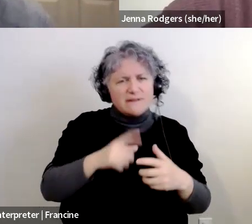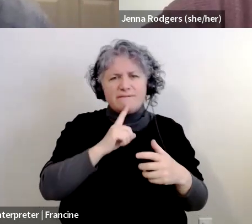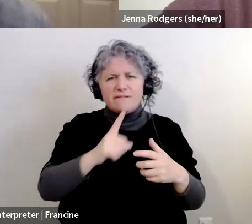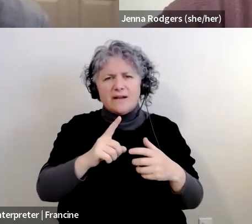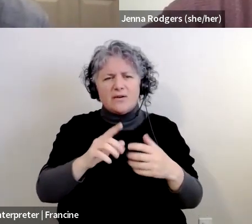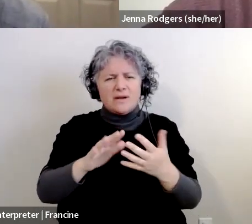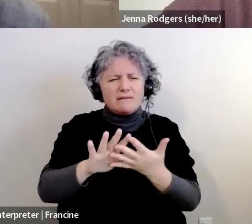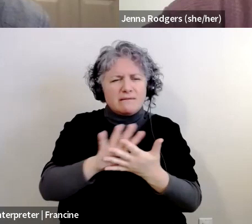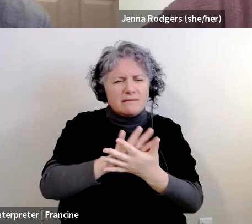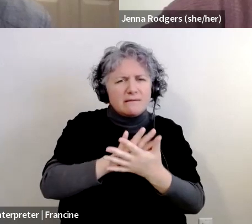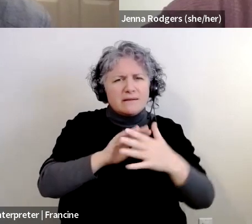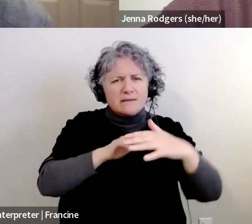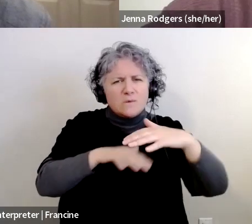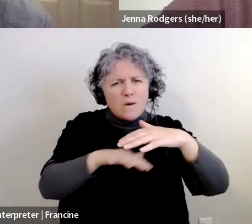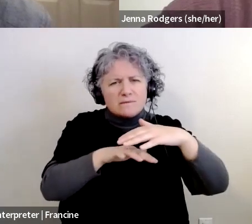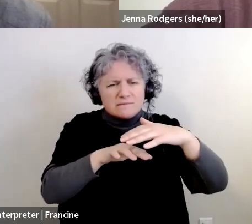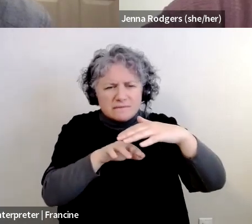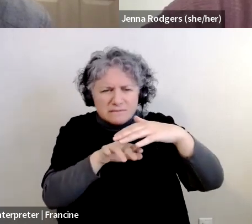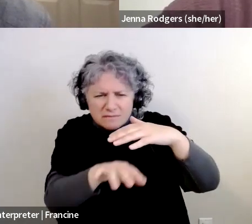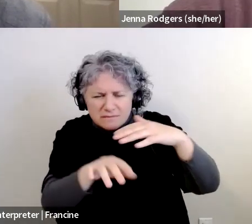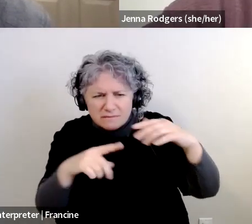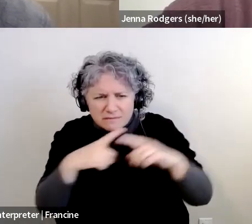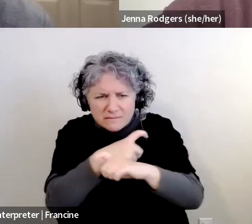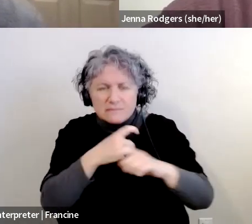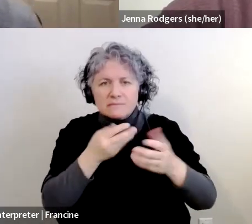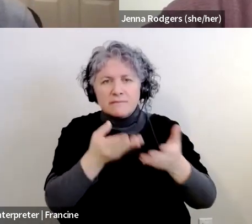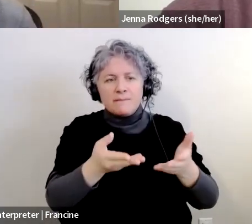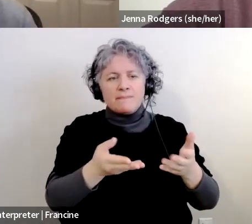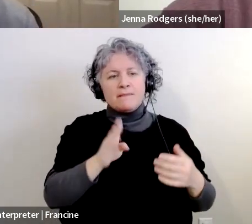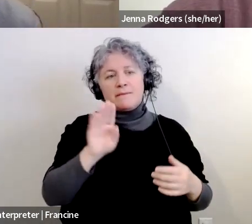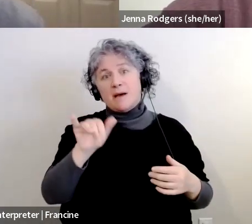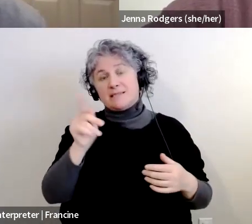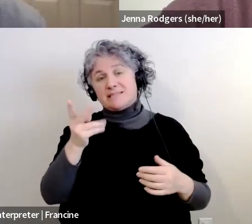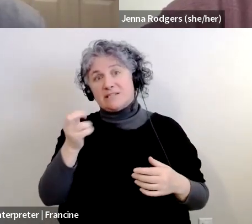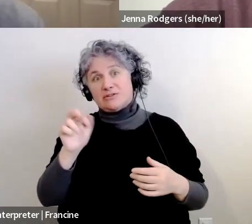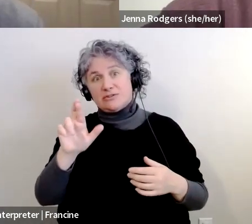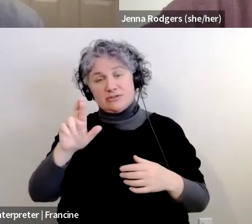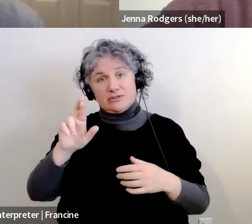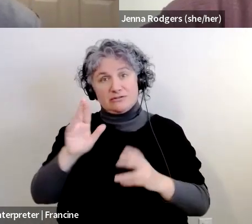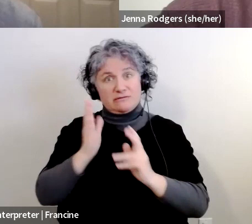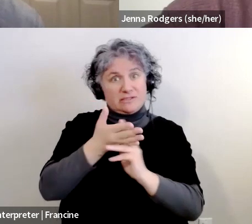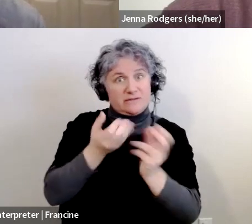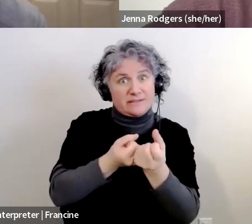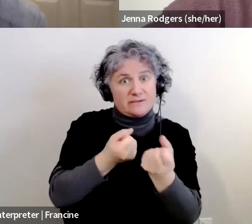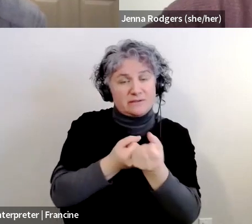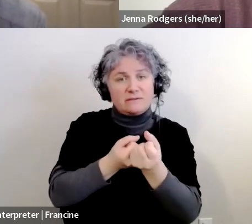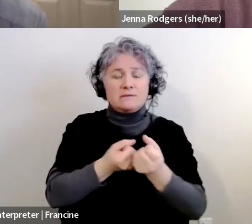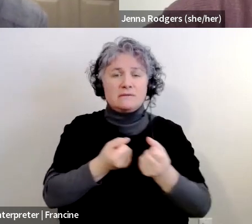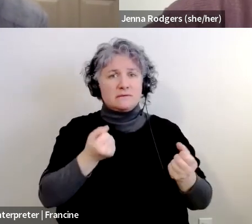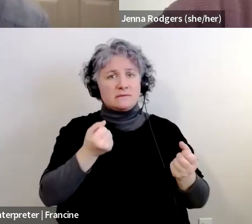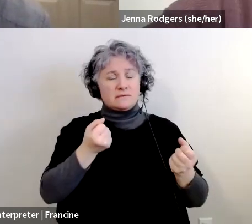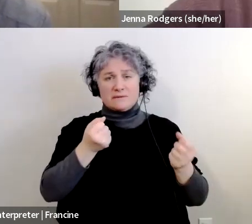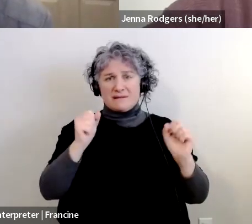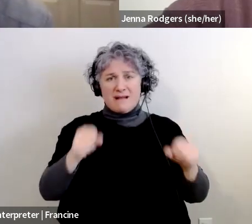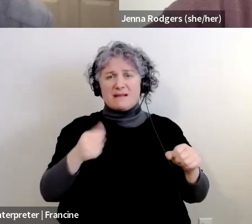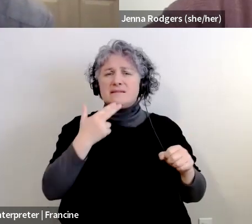But this is really in connection to bystander intervention, is realizing that small shifts can impact larger